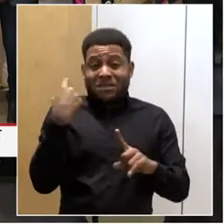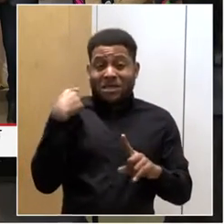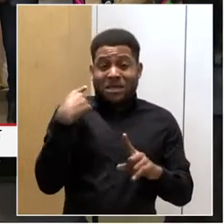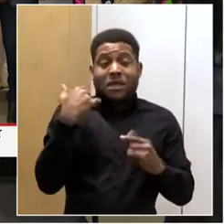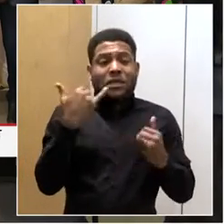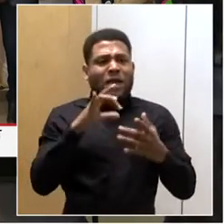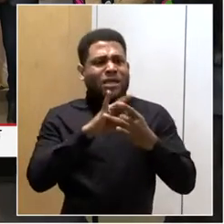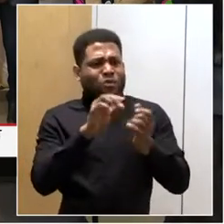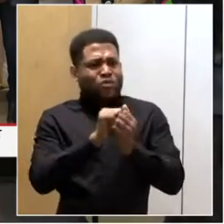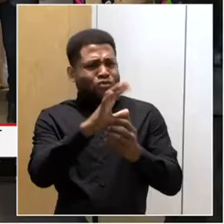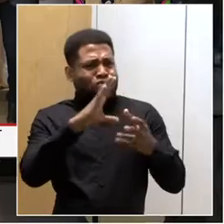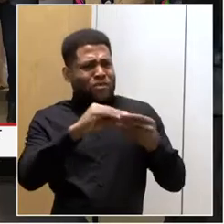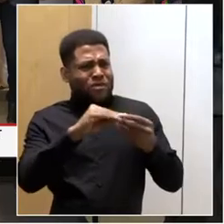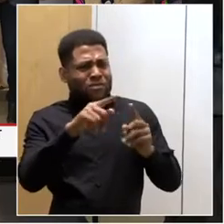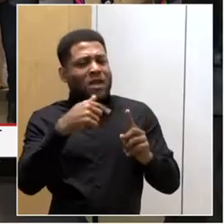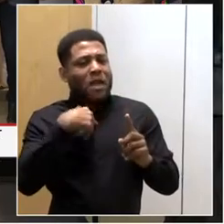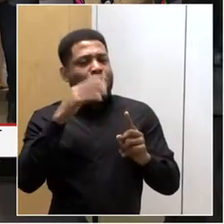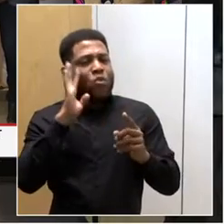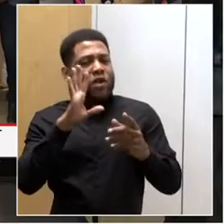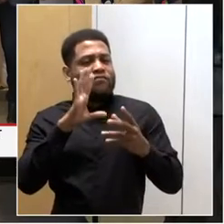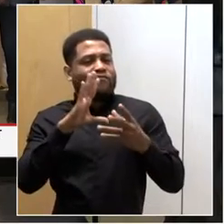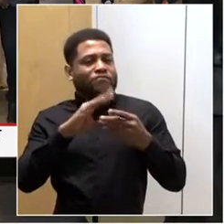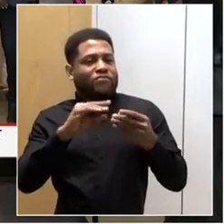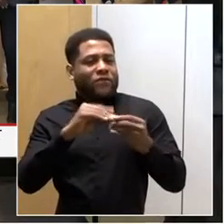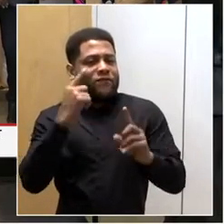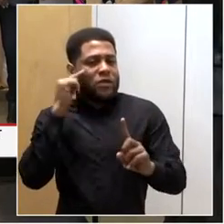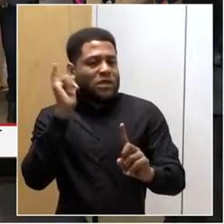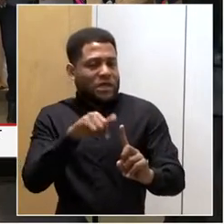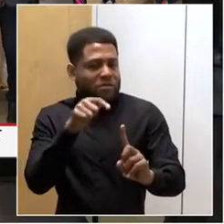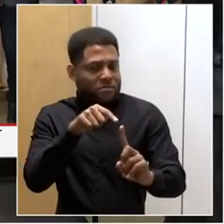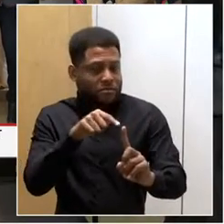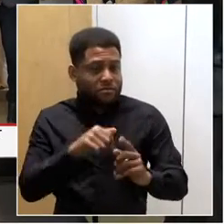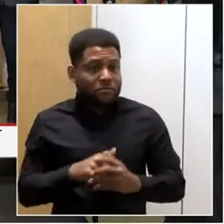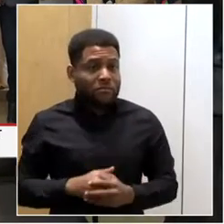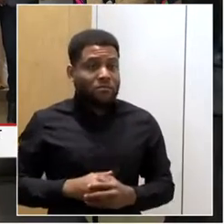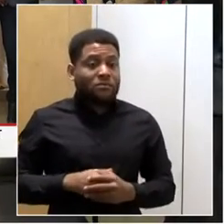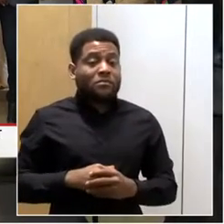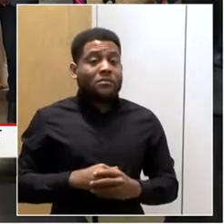about that. Because I think it is highly